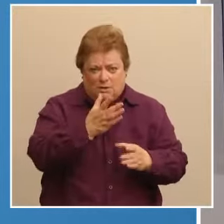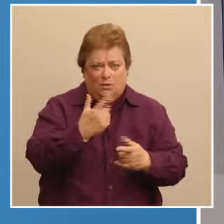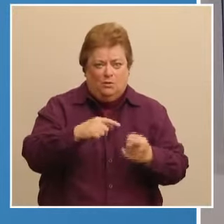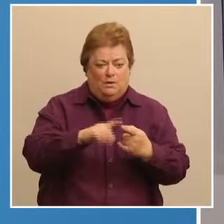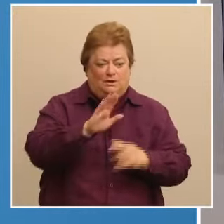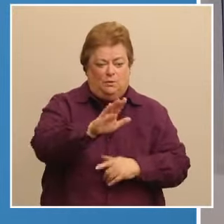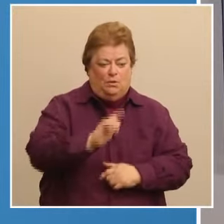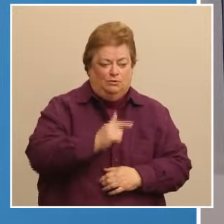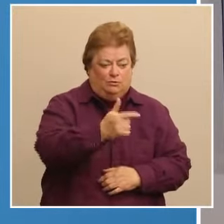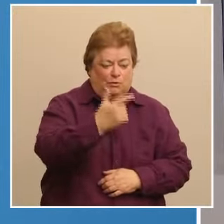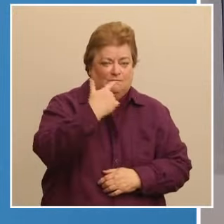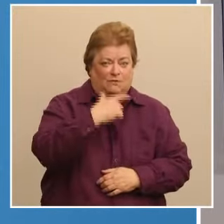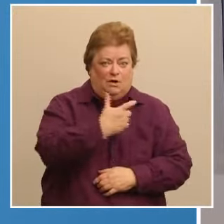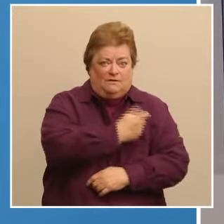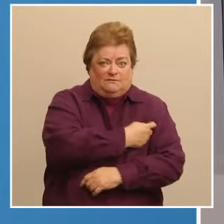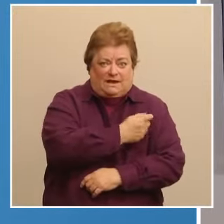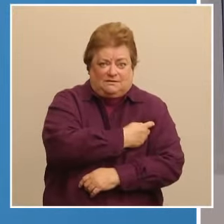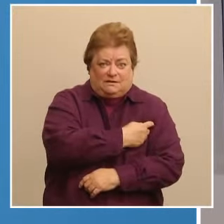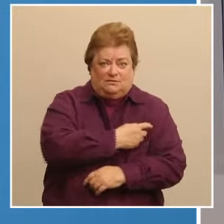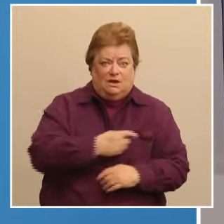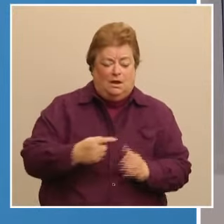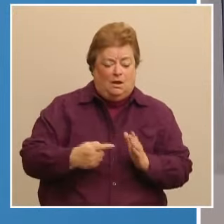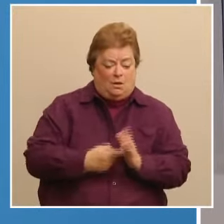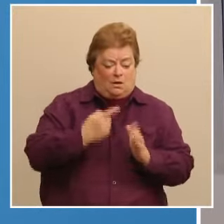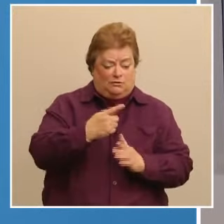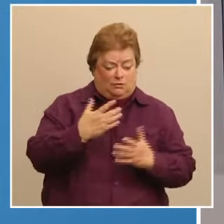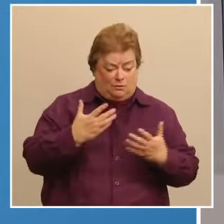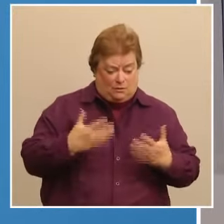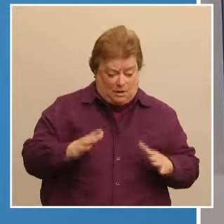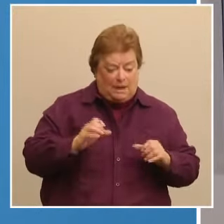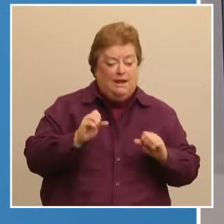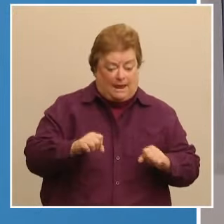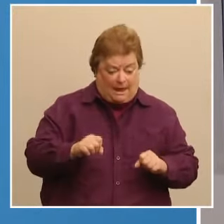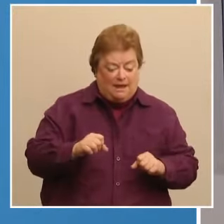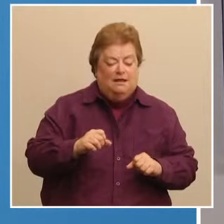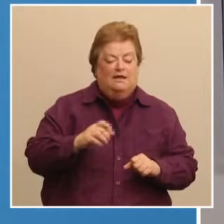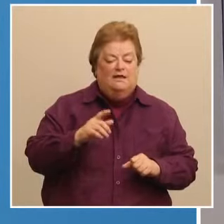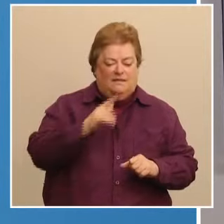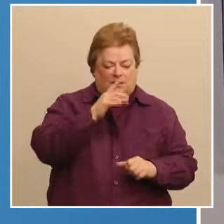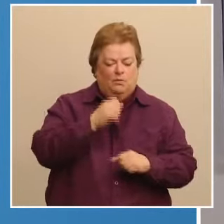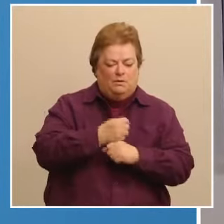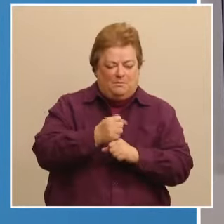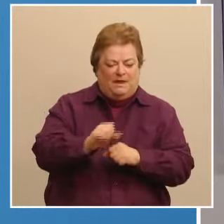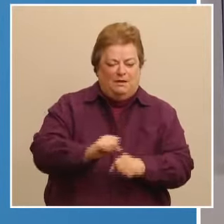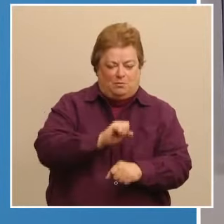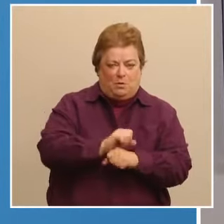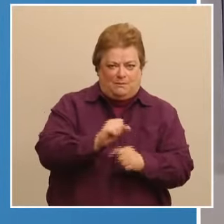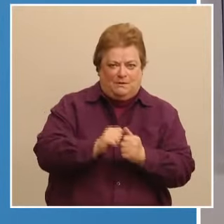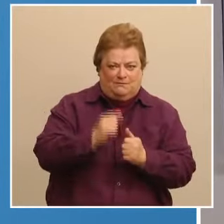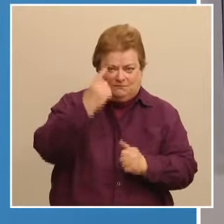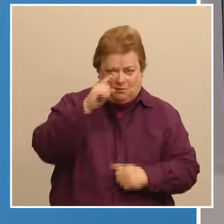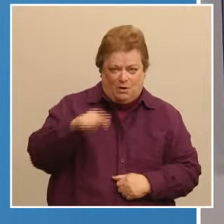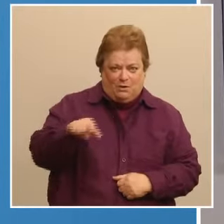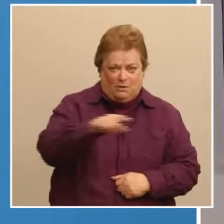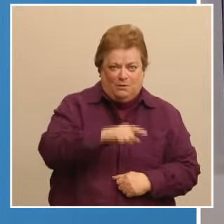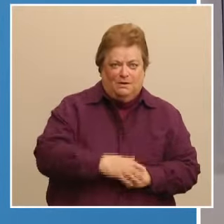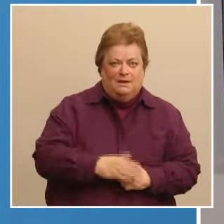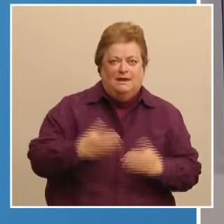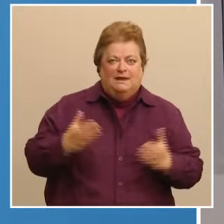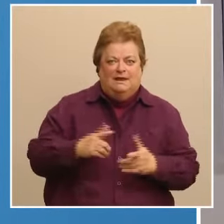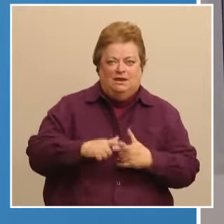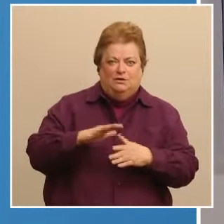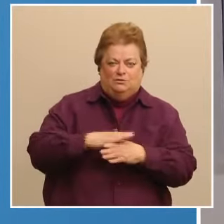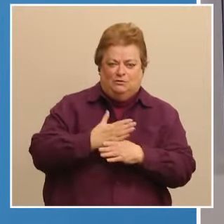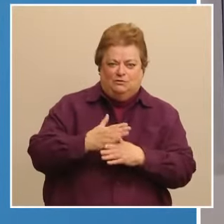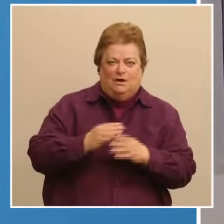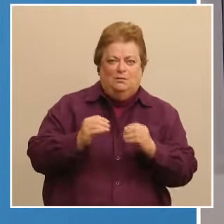for the vaccine. And once you are eligible, the Health Department will schedule your appointment. Here to share more about our local vaccination efforts, the